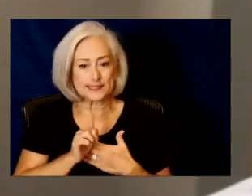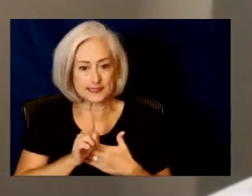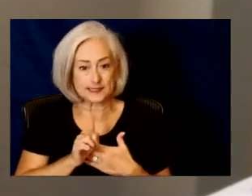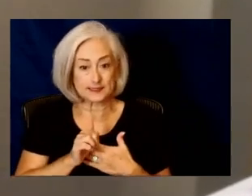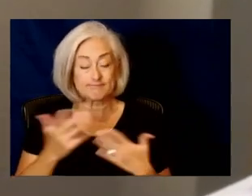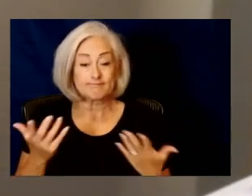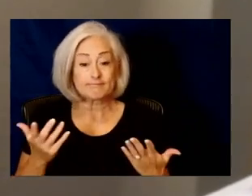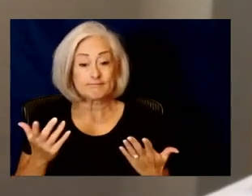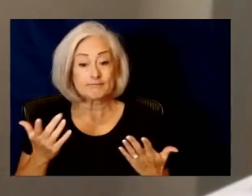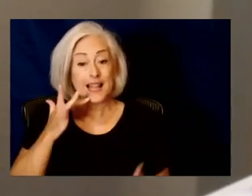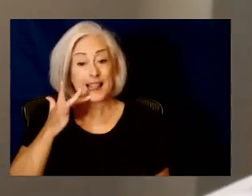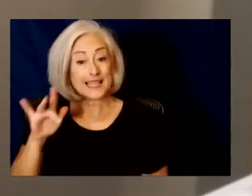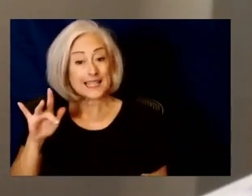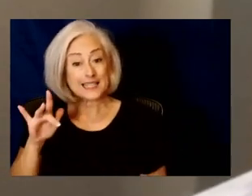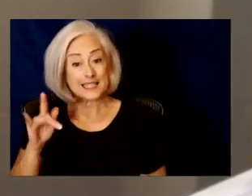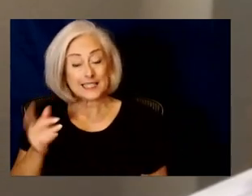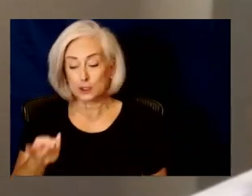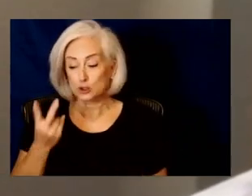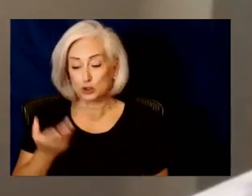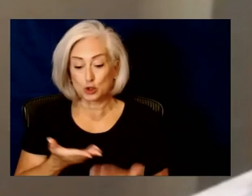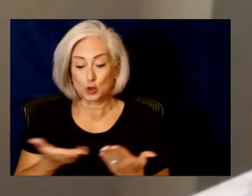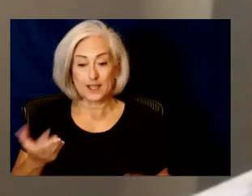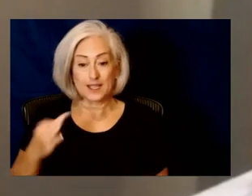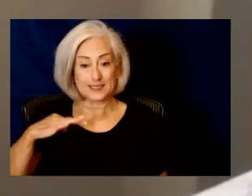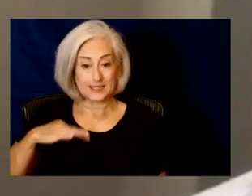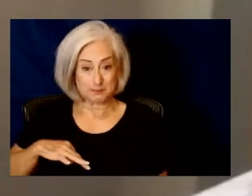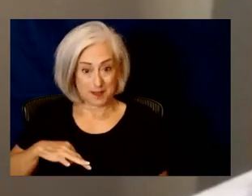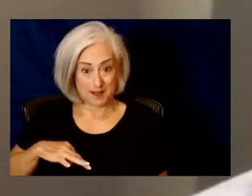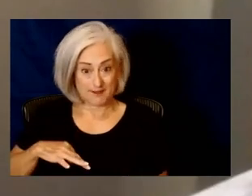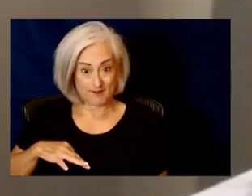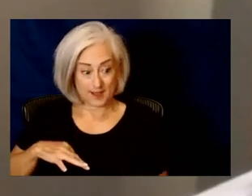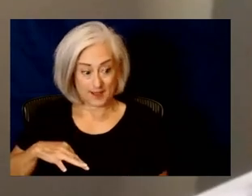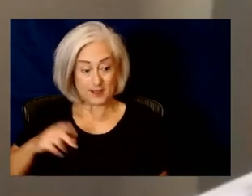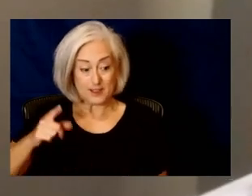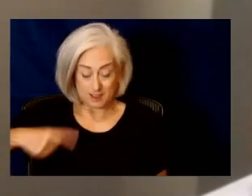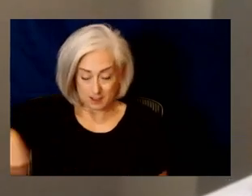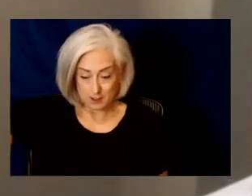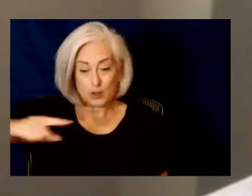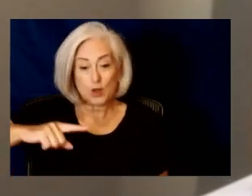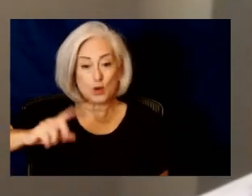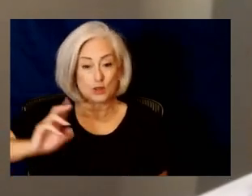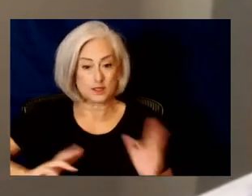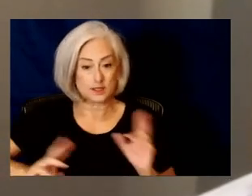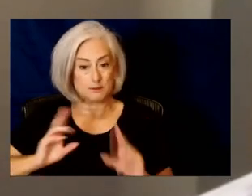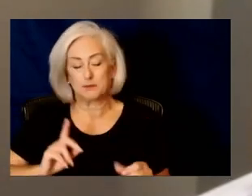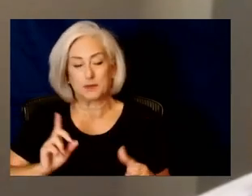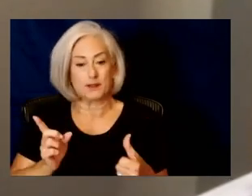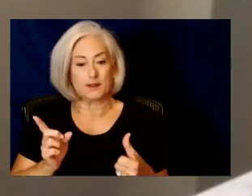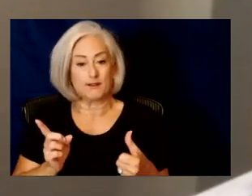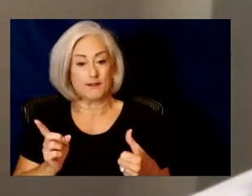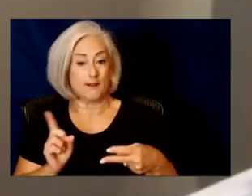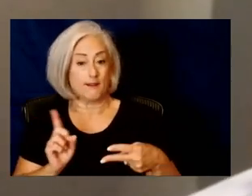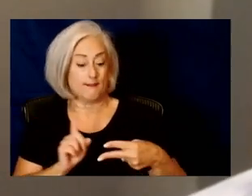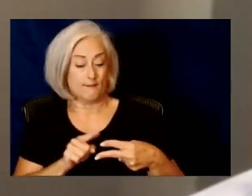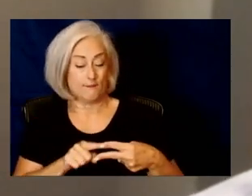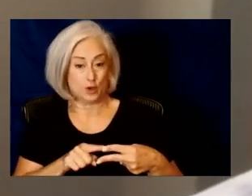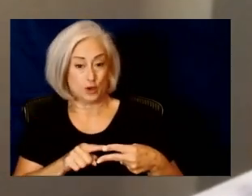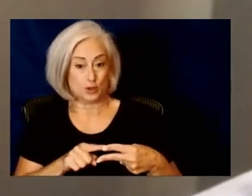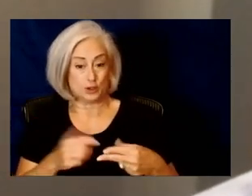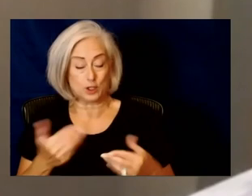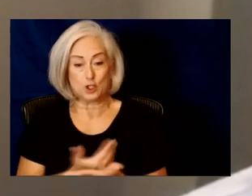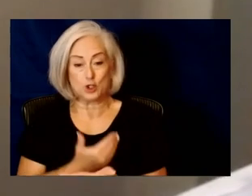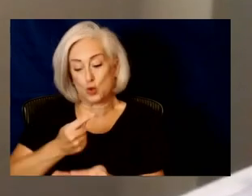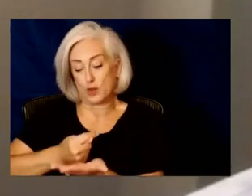Fortunately, I think two things really benefited that the majority of that patient population. One, as you know, a new therapy for